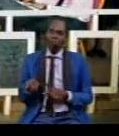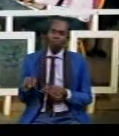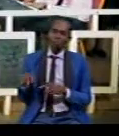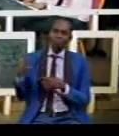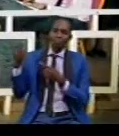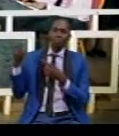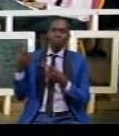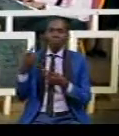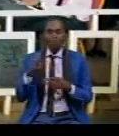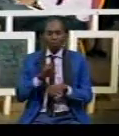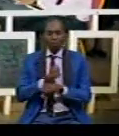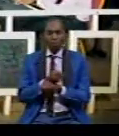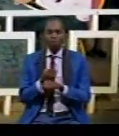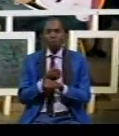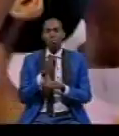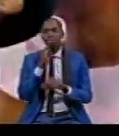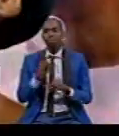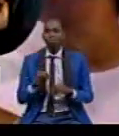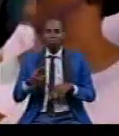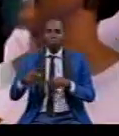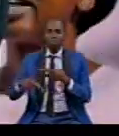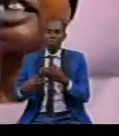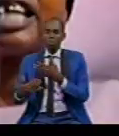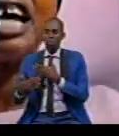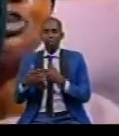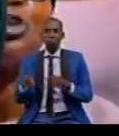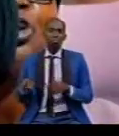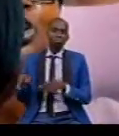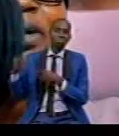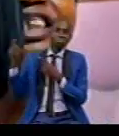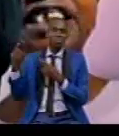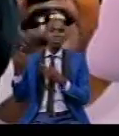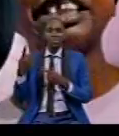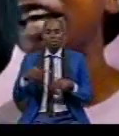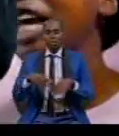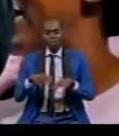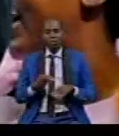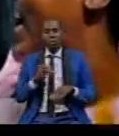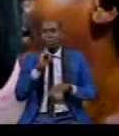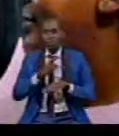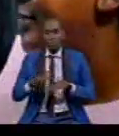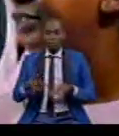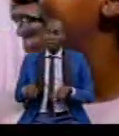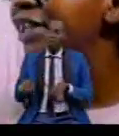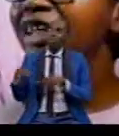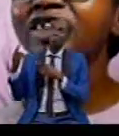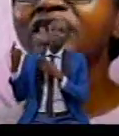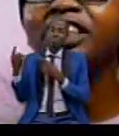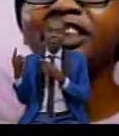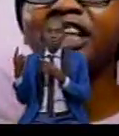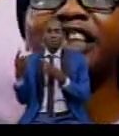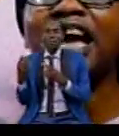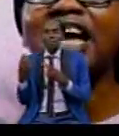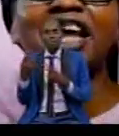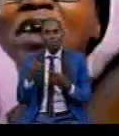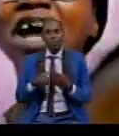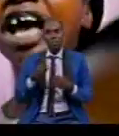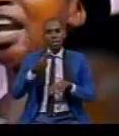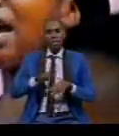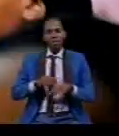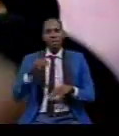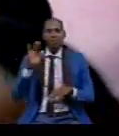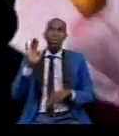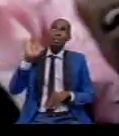on Christ. And tonight, as you lean on Him, as you trust Him, as